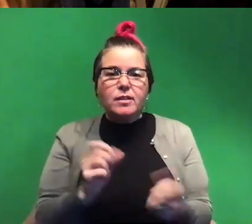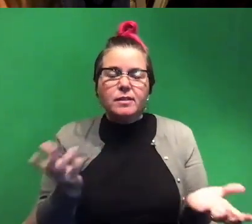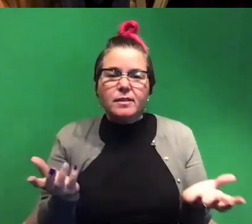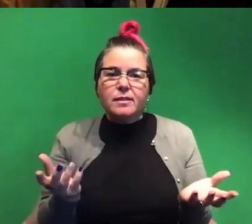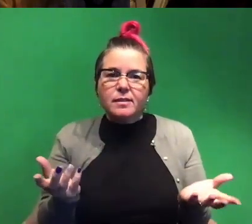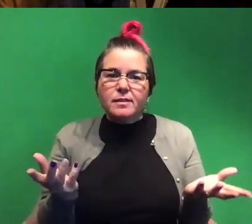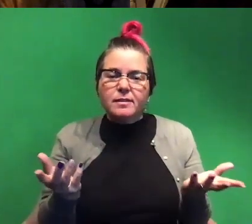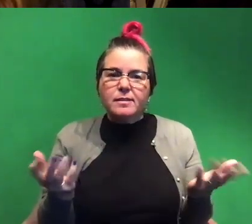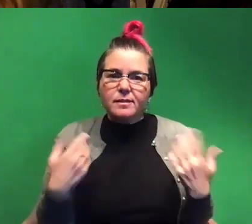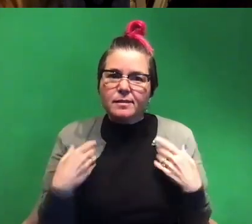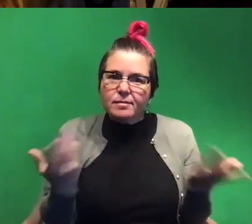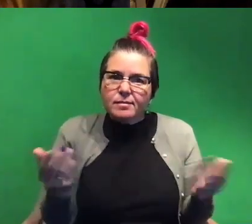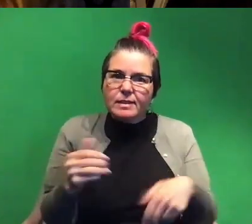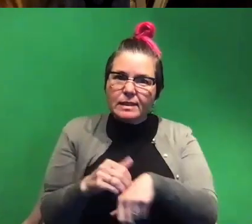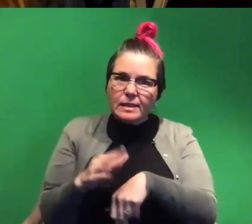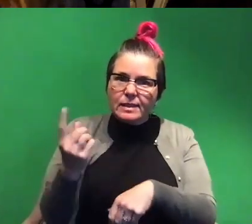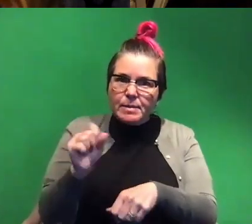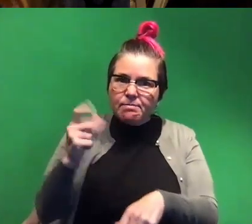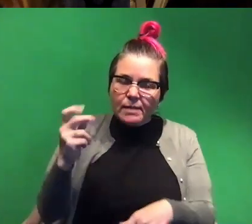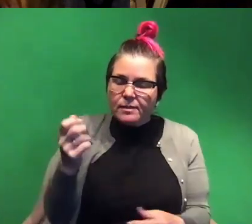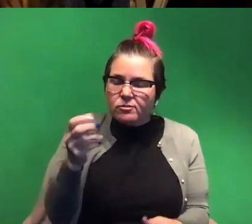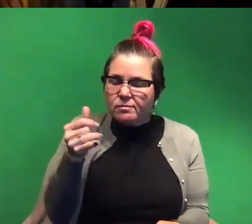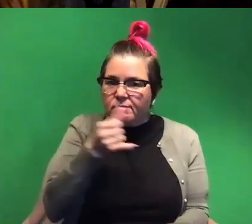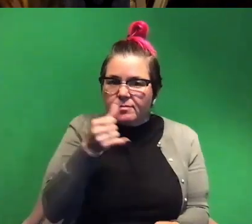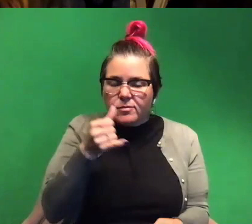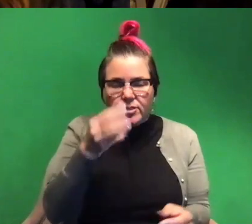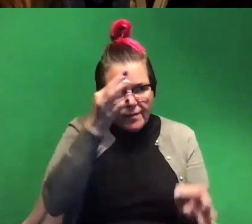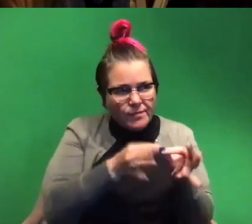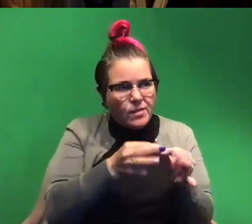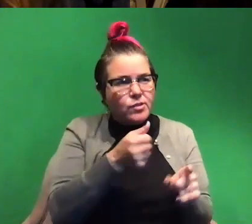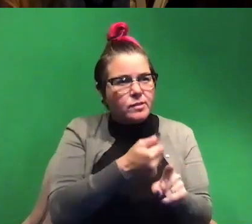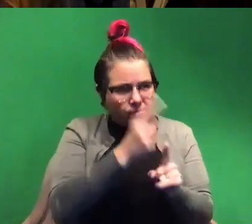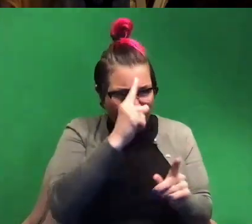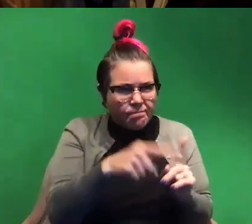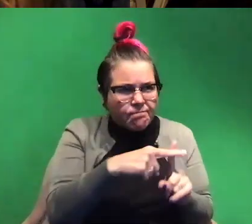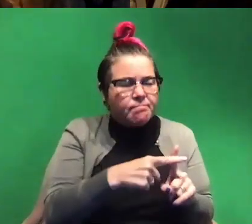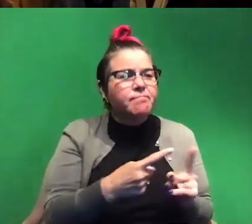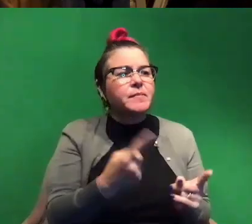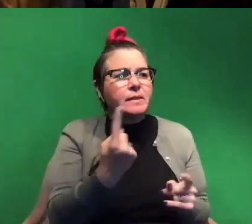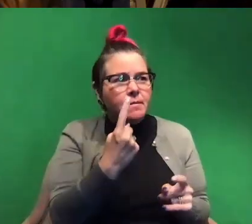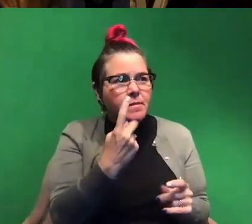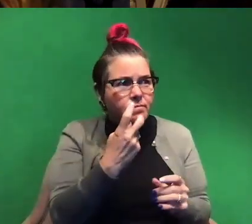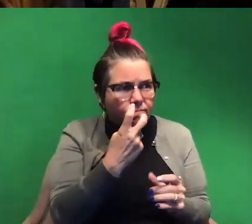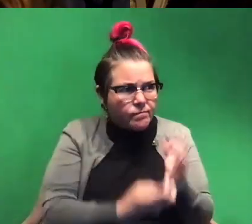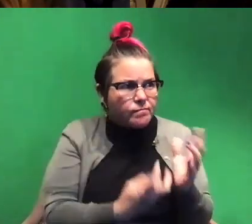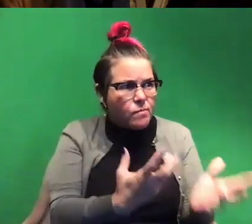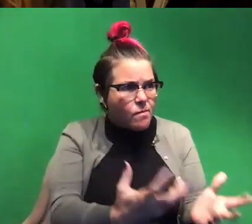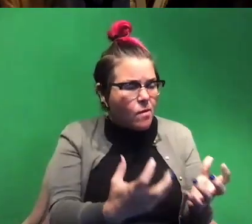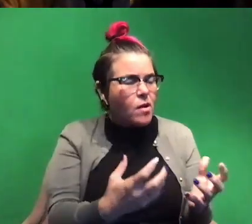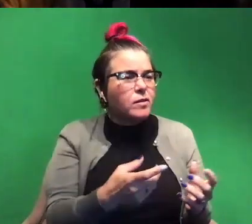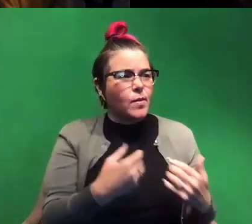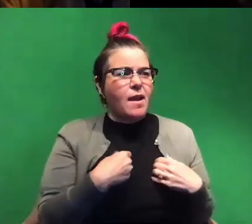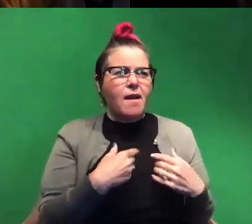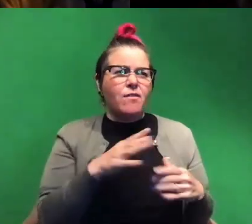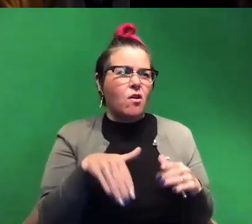something to space. So just have faith in yourself that if this is something you're interested in, like, you have all the